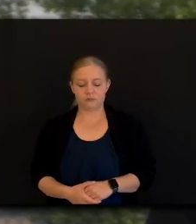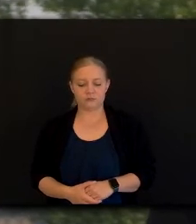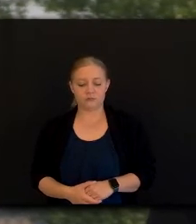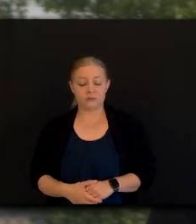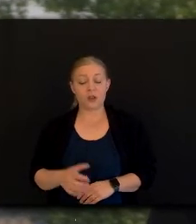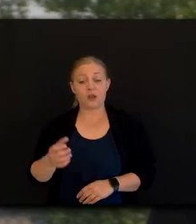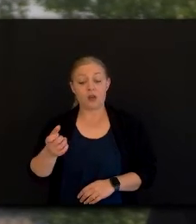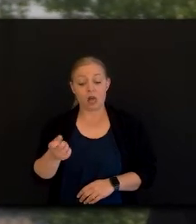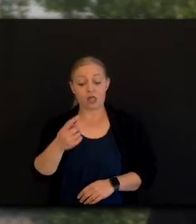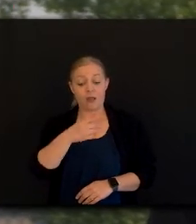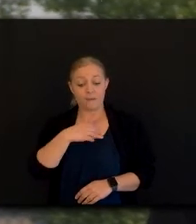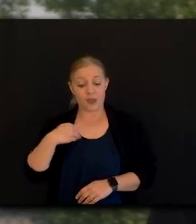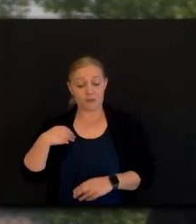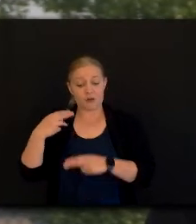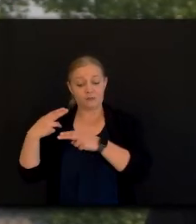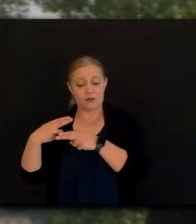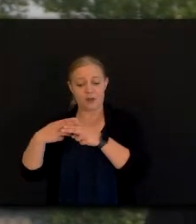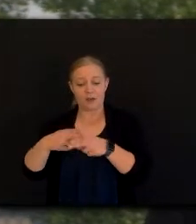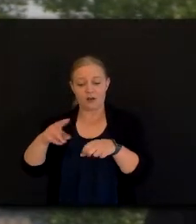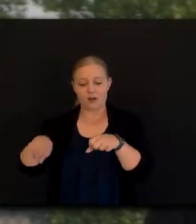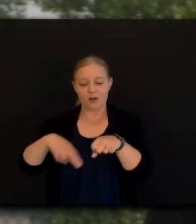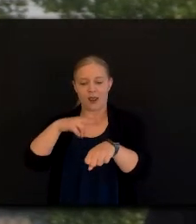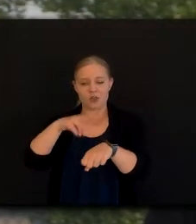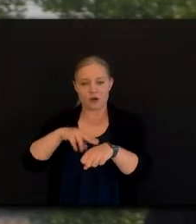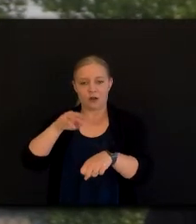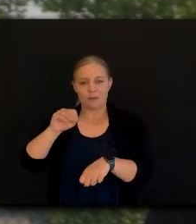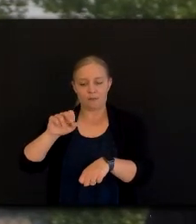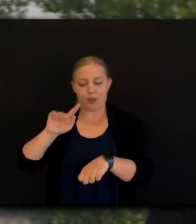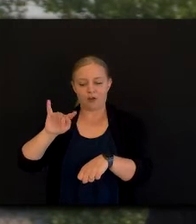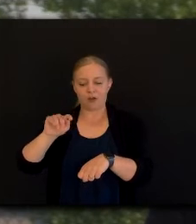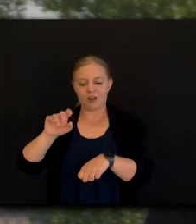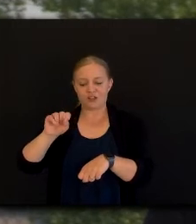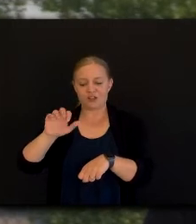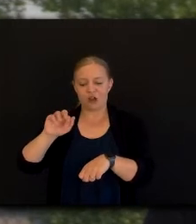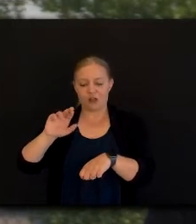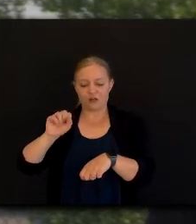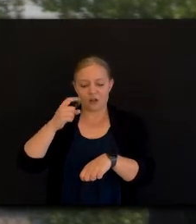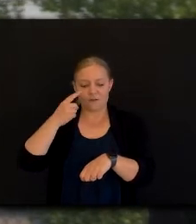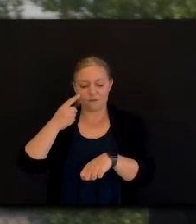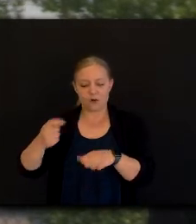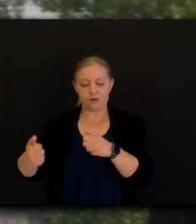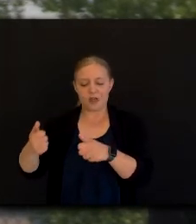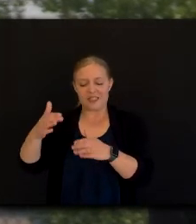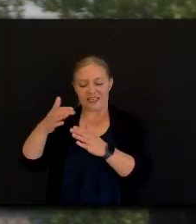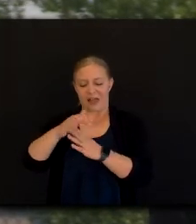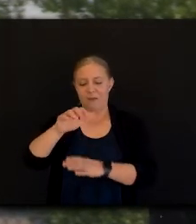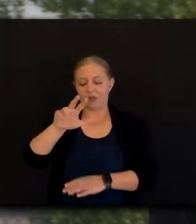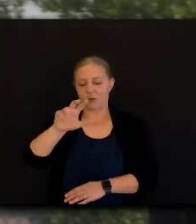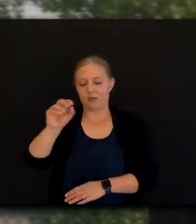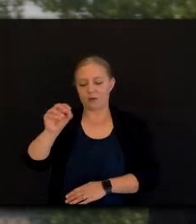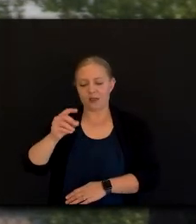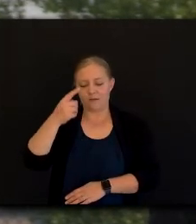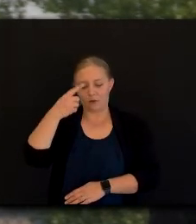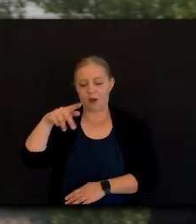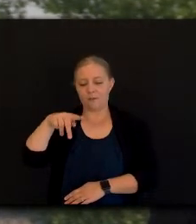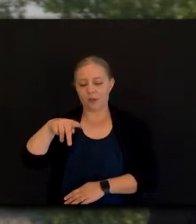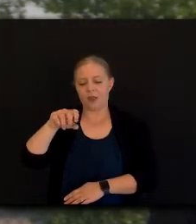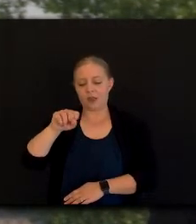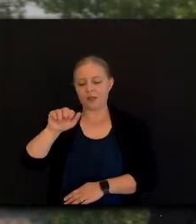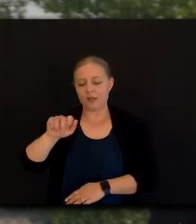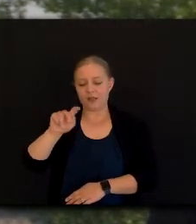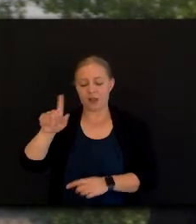A number of members were named as National Merit Commended Scholars, placing them in the top 3% of all test takers of the PSAT when they were